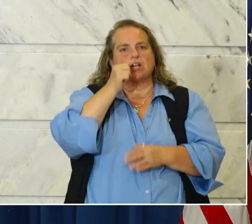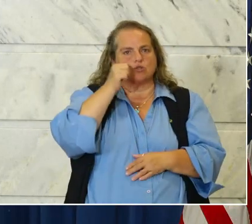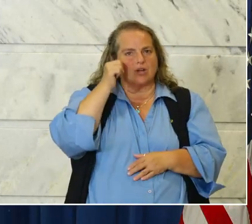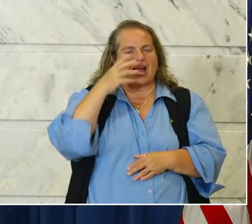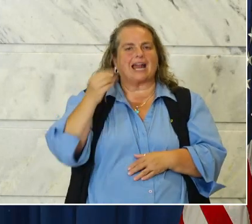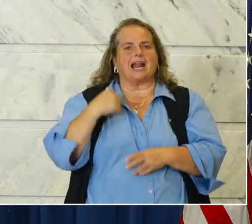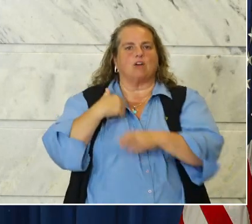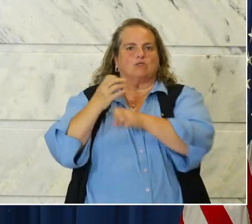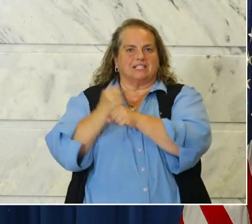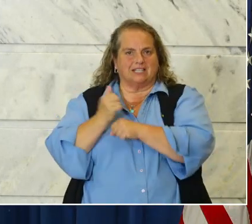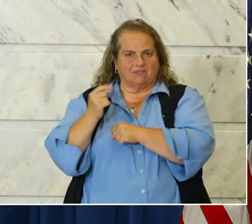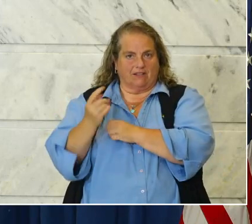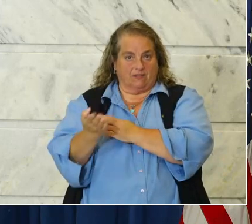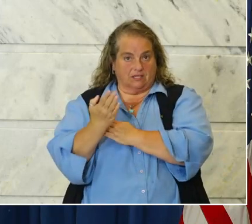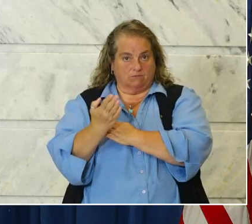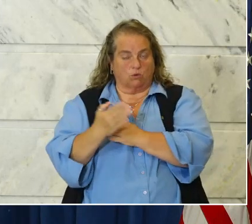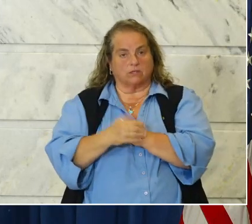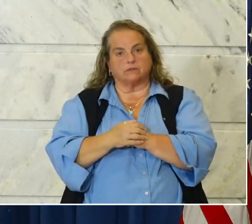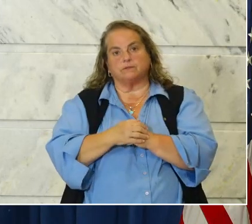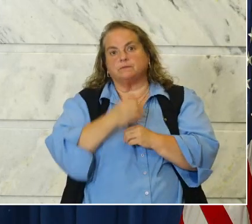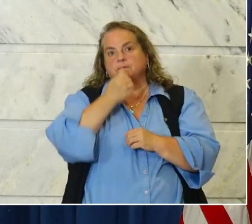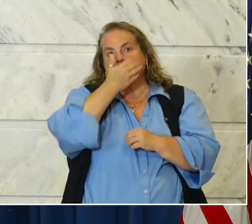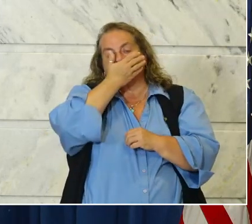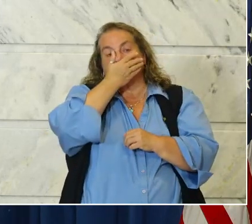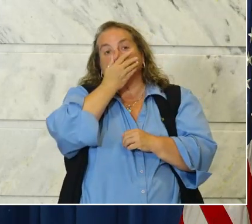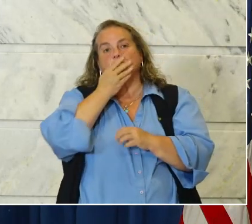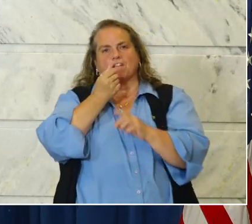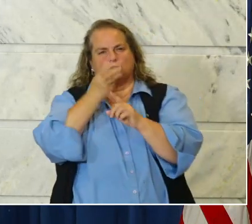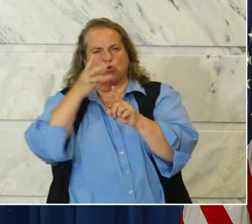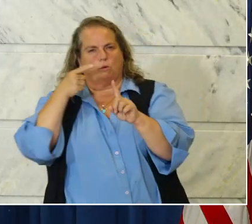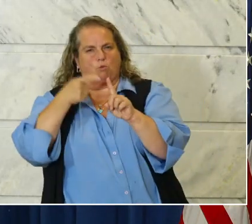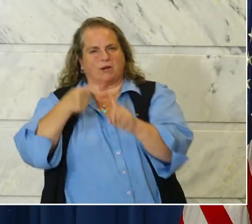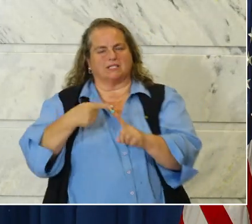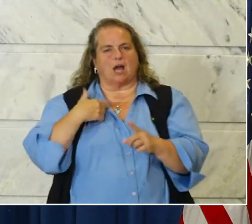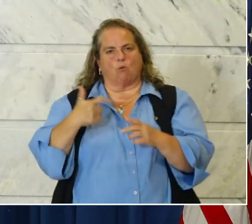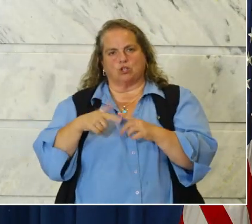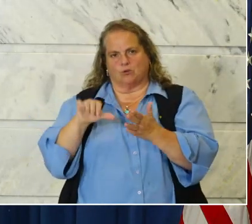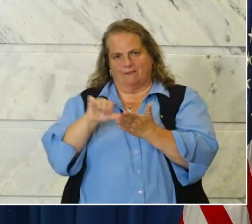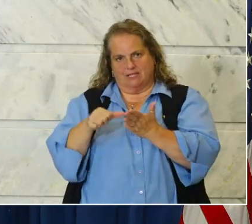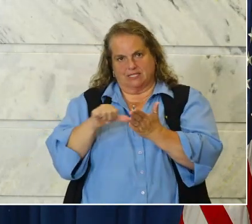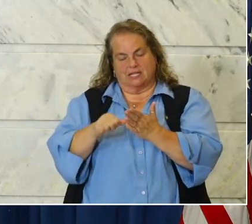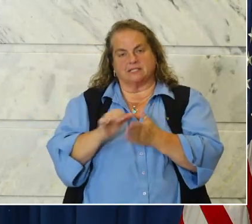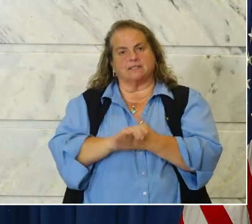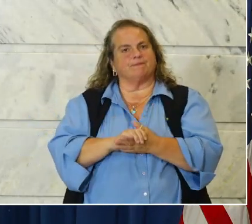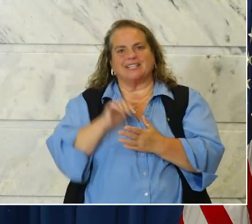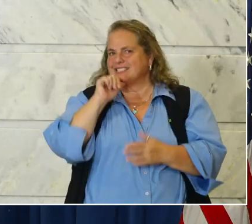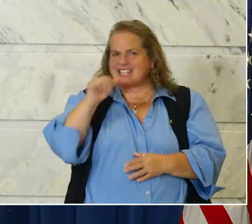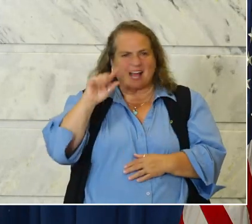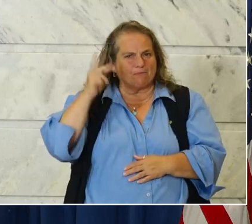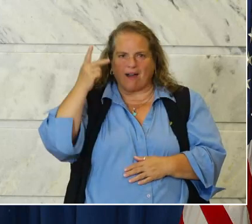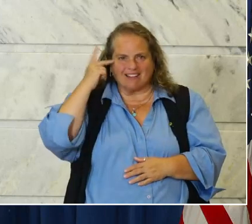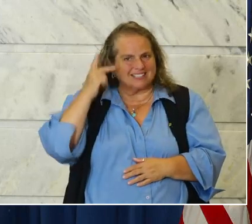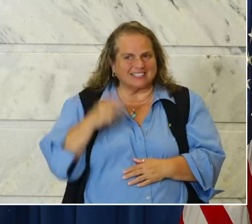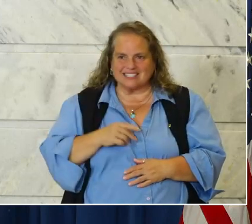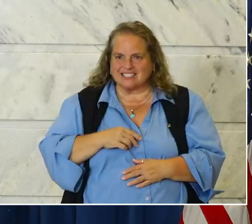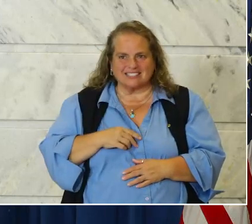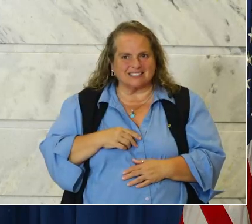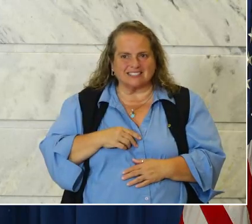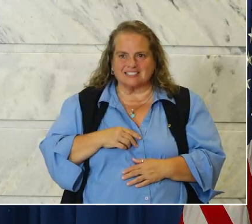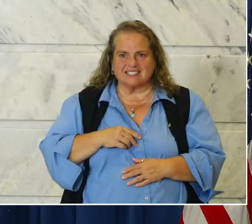morning. And there's a few points I wanted to emphasize. It's not politics. I mean, you